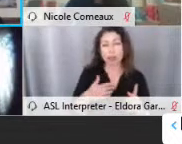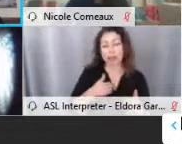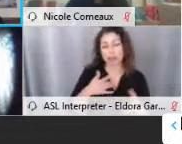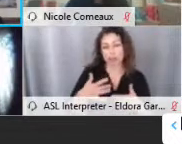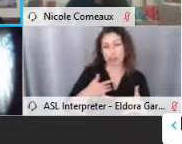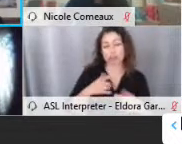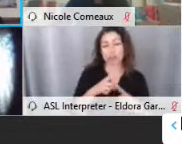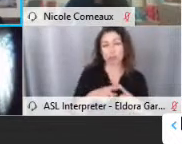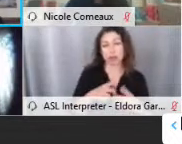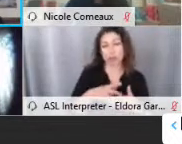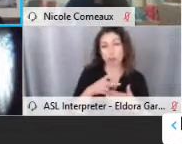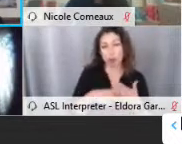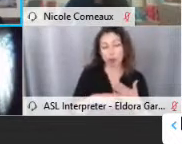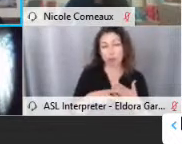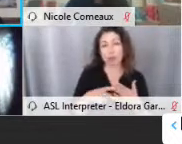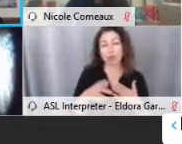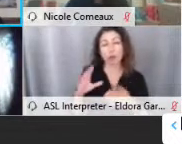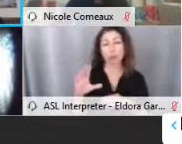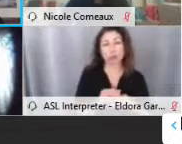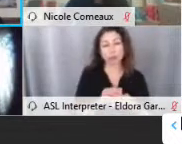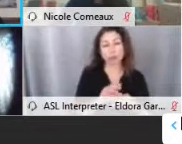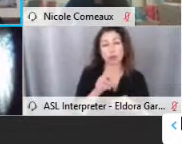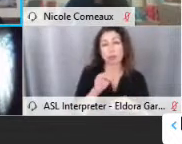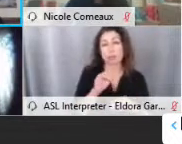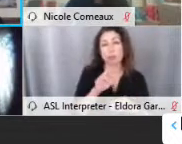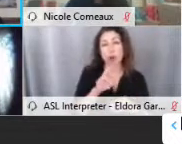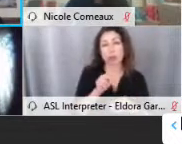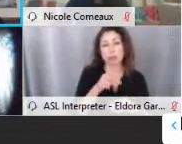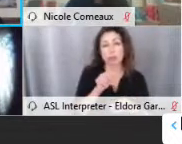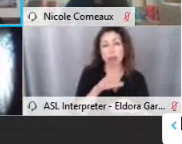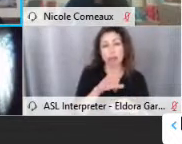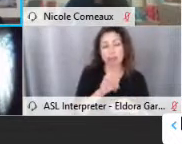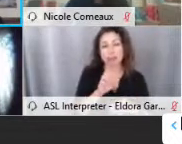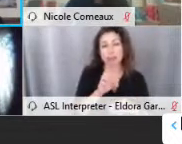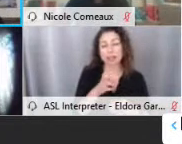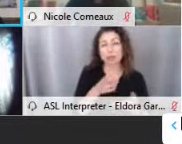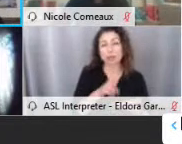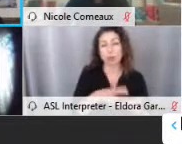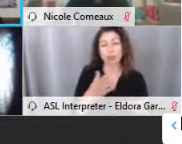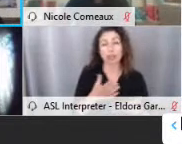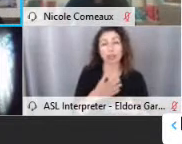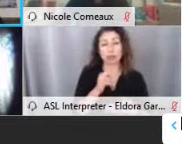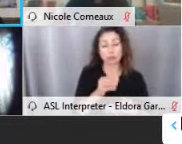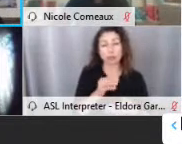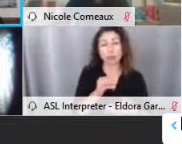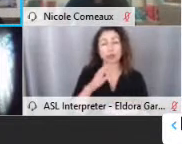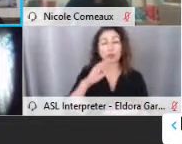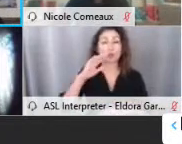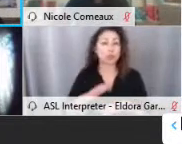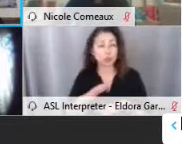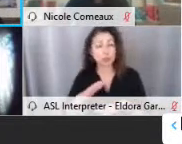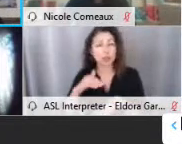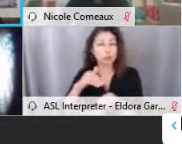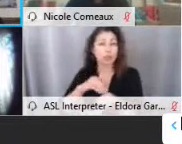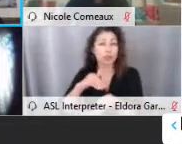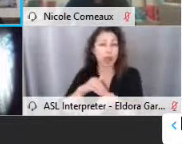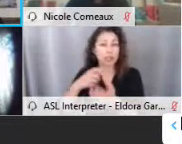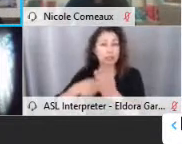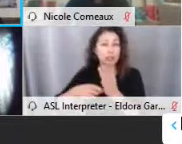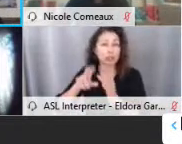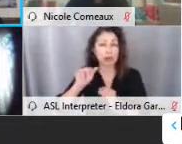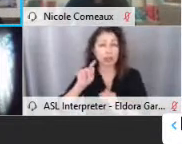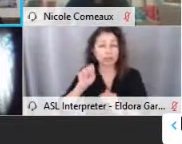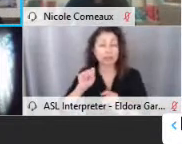the program, reducing the marketplace enrollment in New Mexico, reducing provider rates, especially